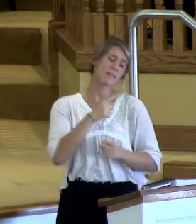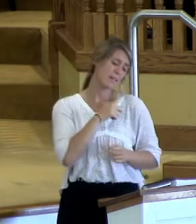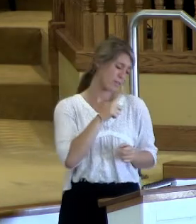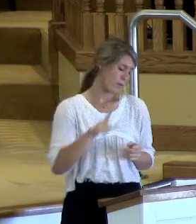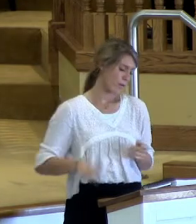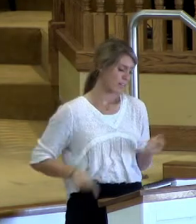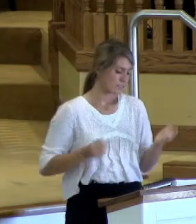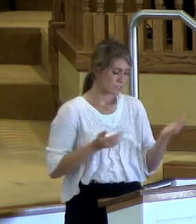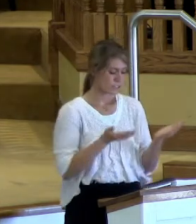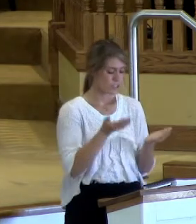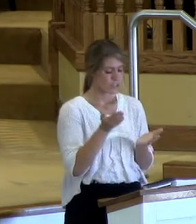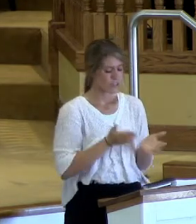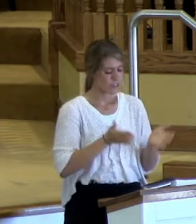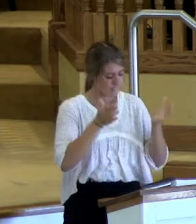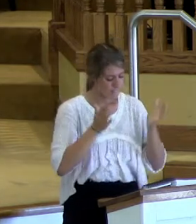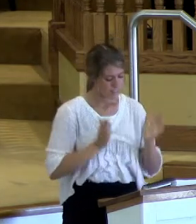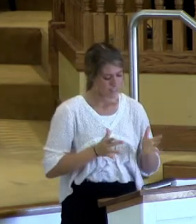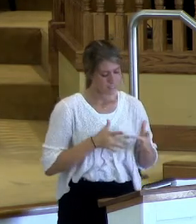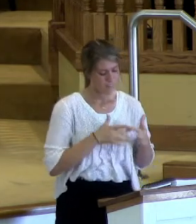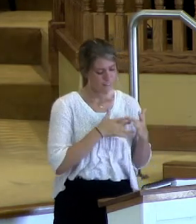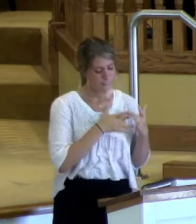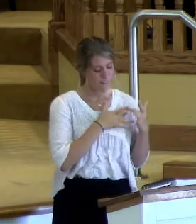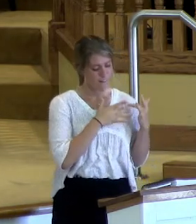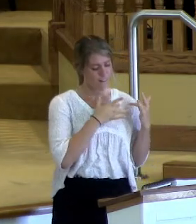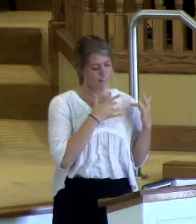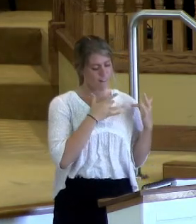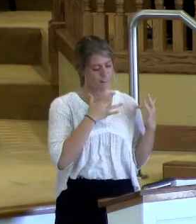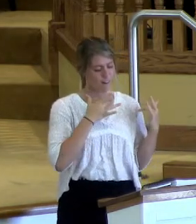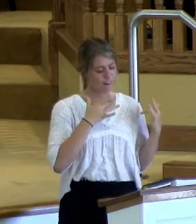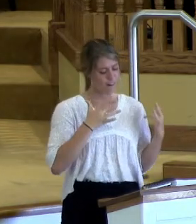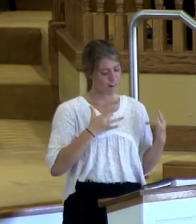me, Lord, a servant's